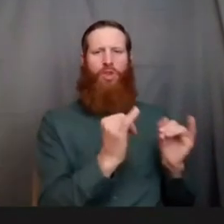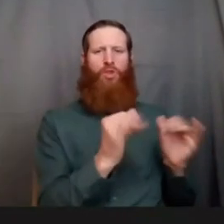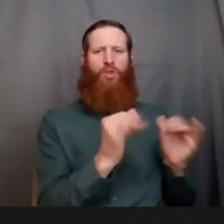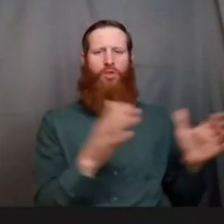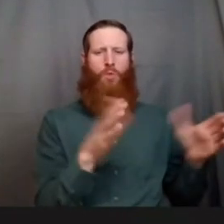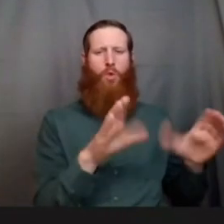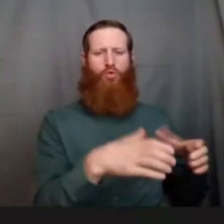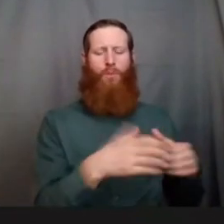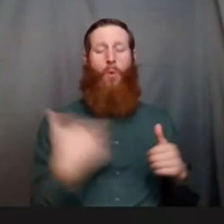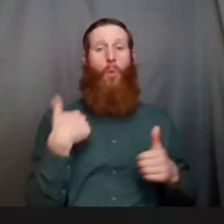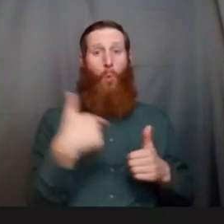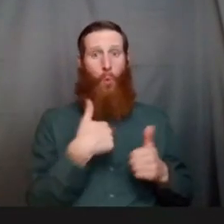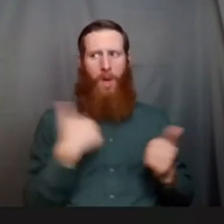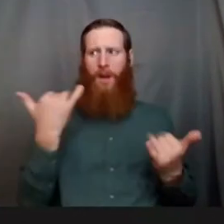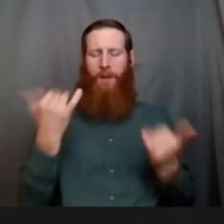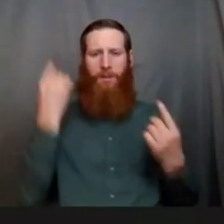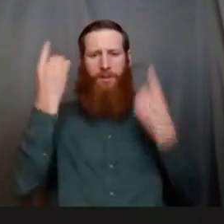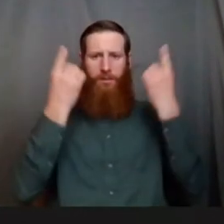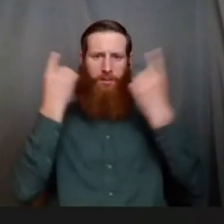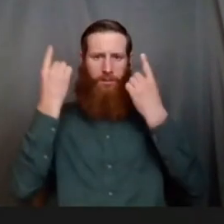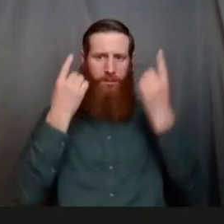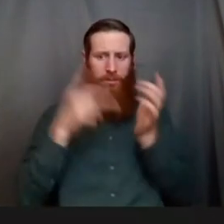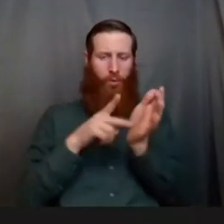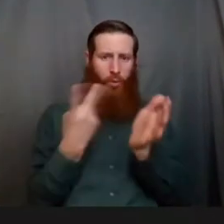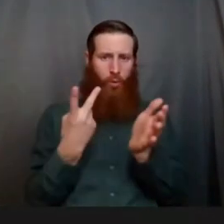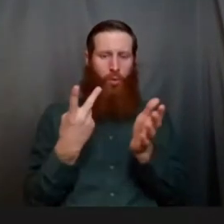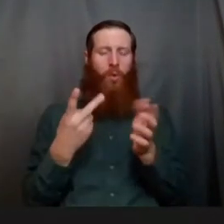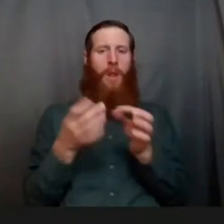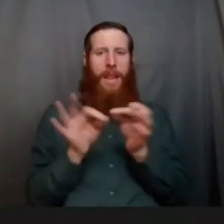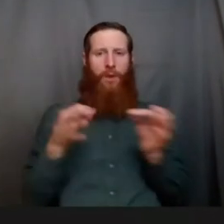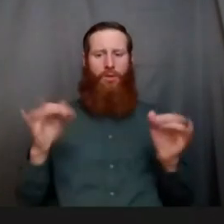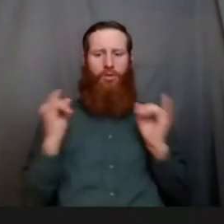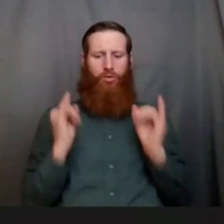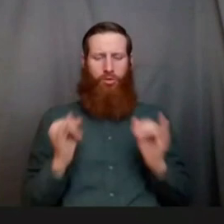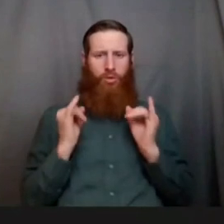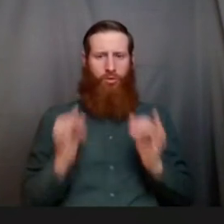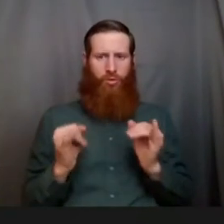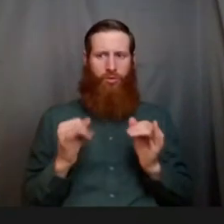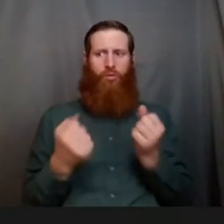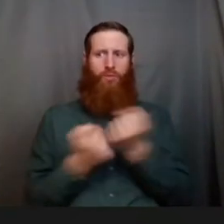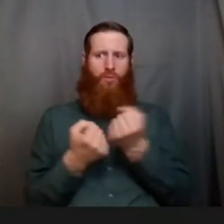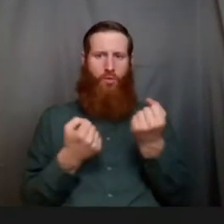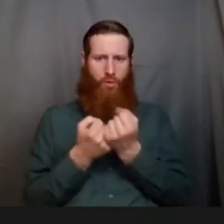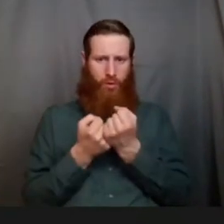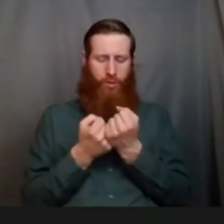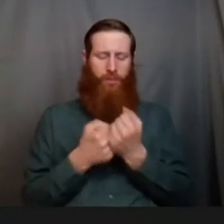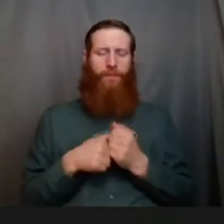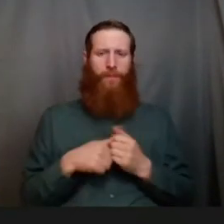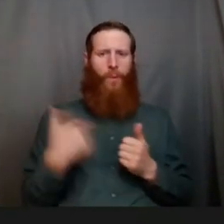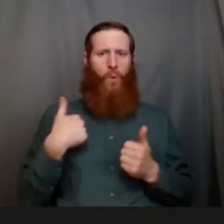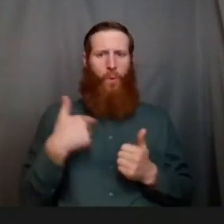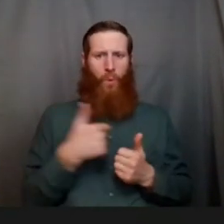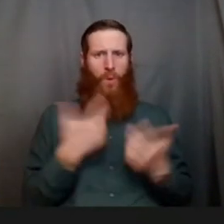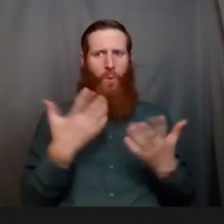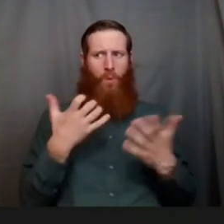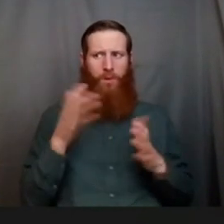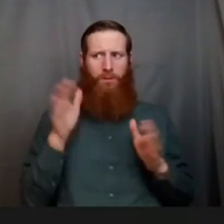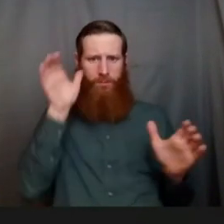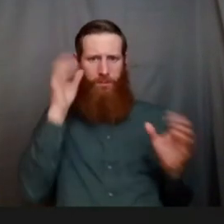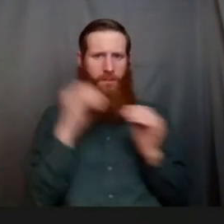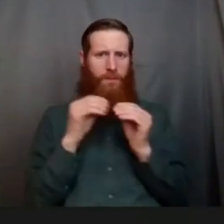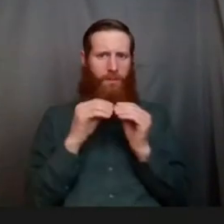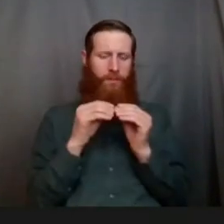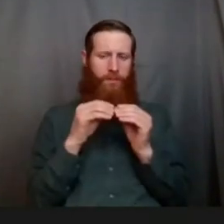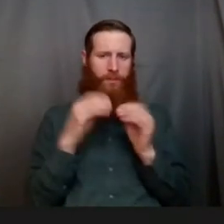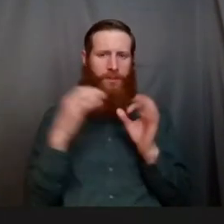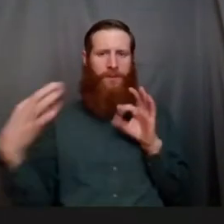making considerations about our dual language instructional supports. We'll be eager to hear more feedback from our